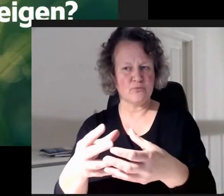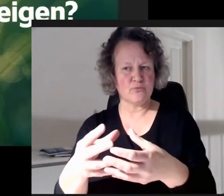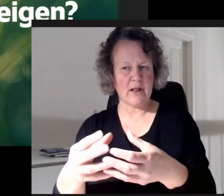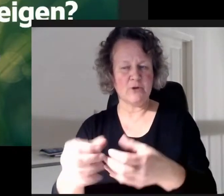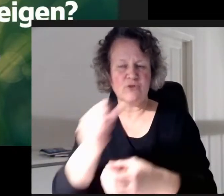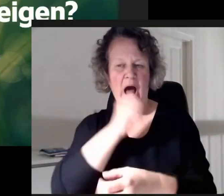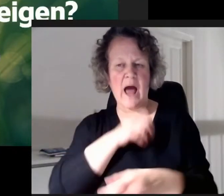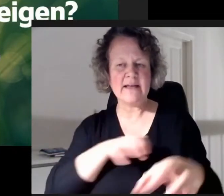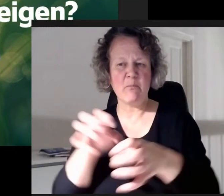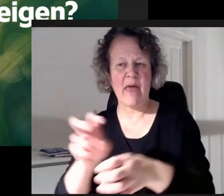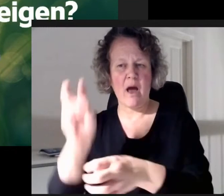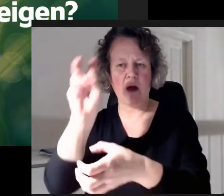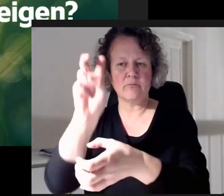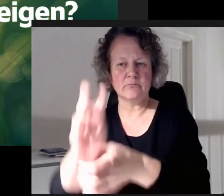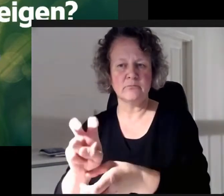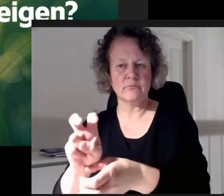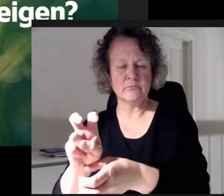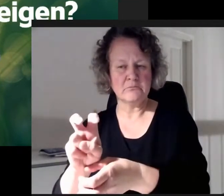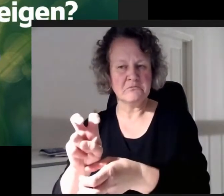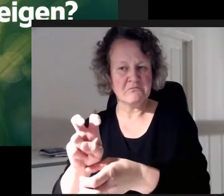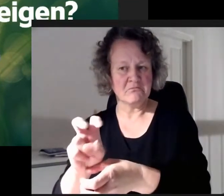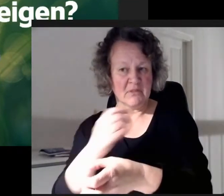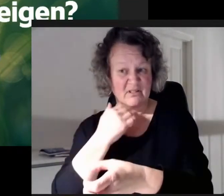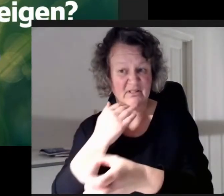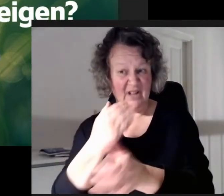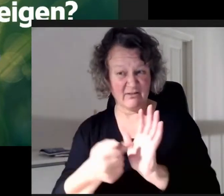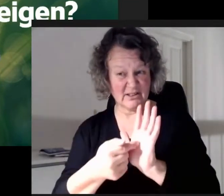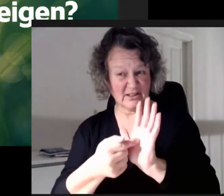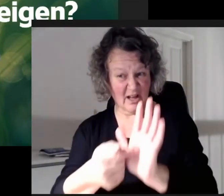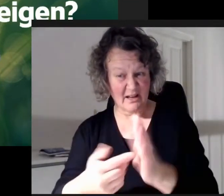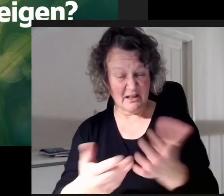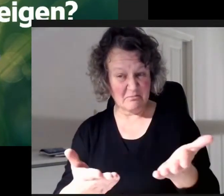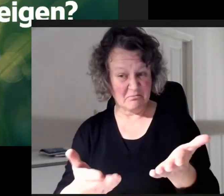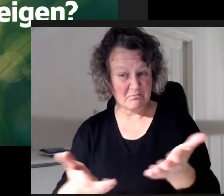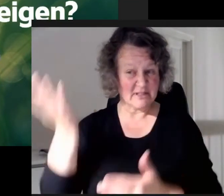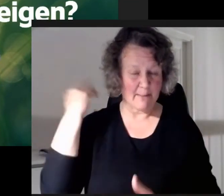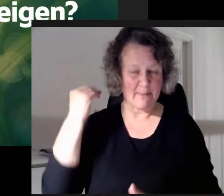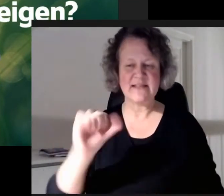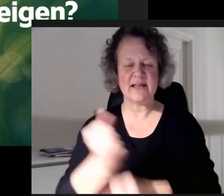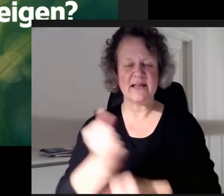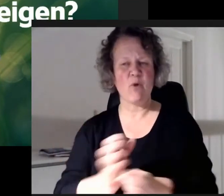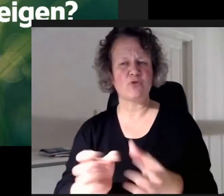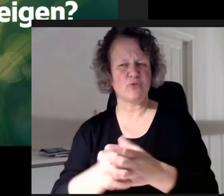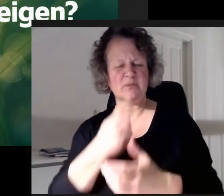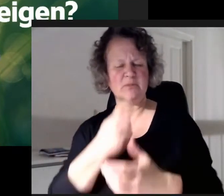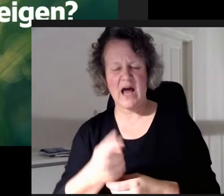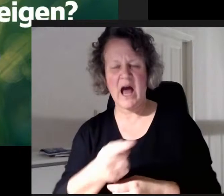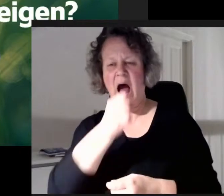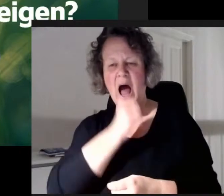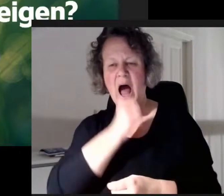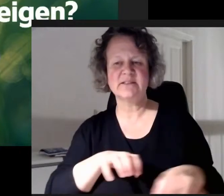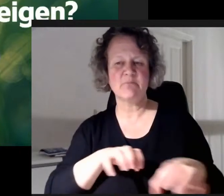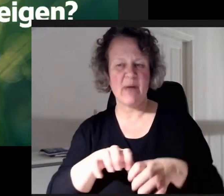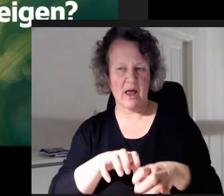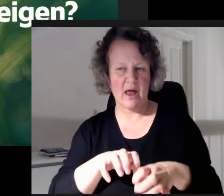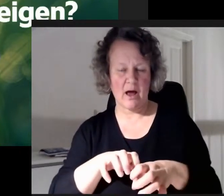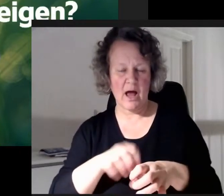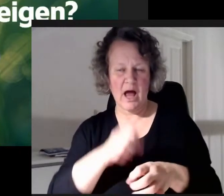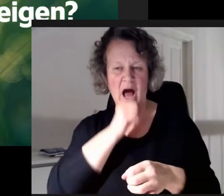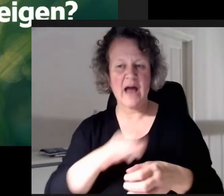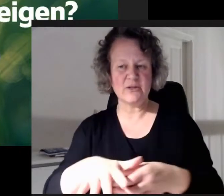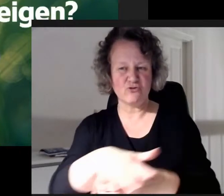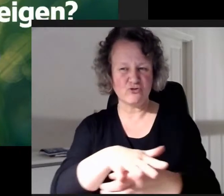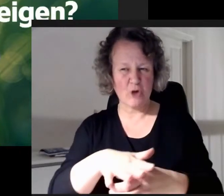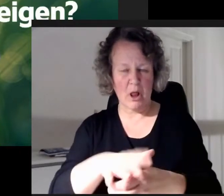individual parts. Another problem here, or another issue, may I show animals on a